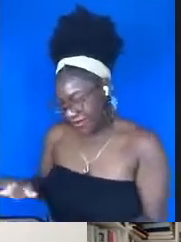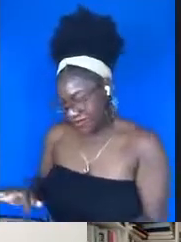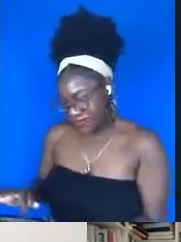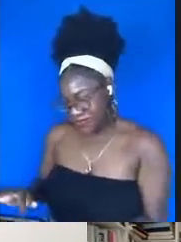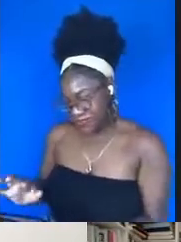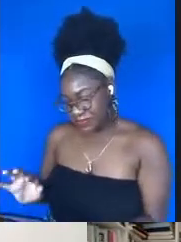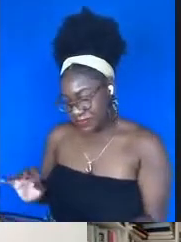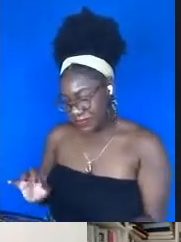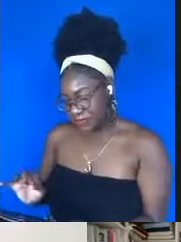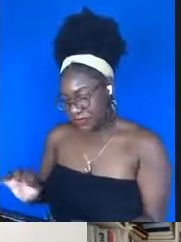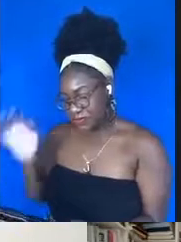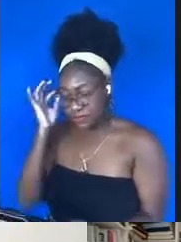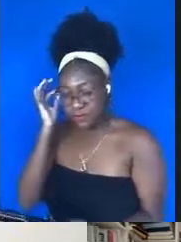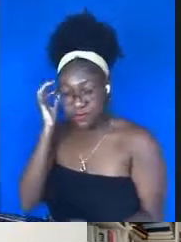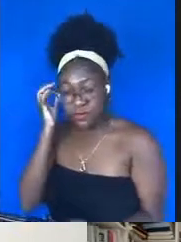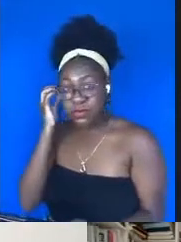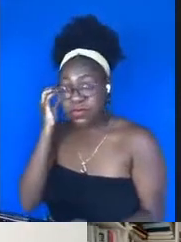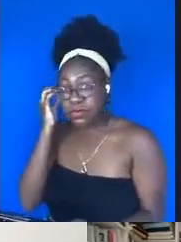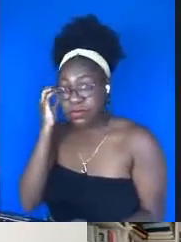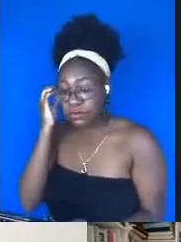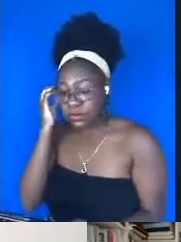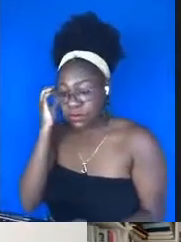A drum. Macbeth does come.